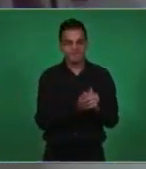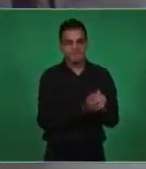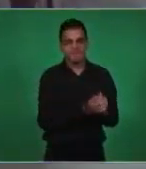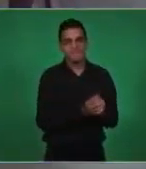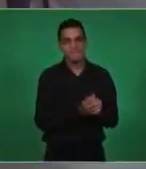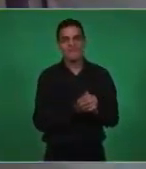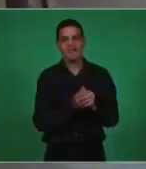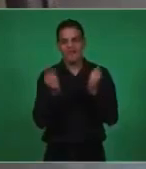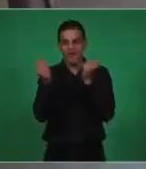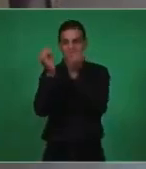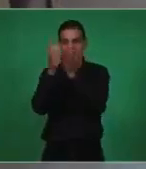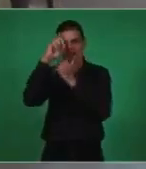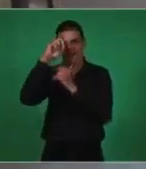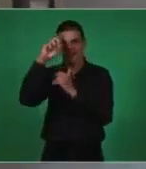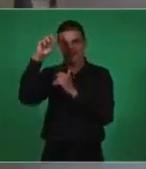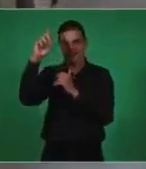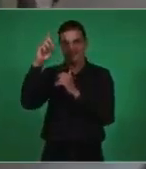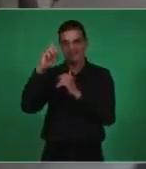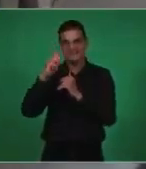Quanto God.